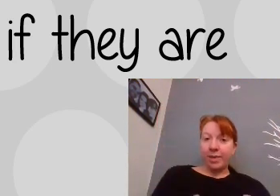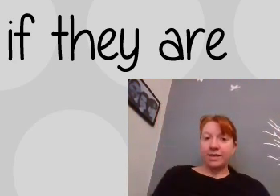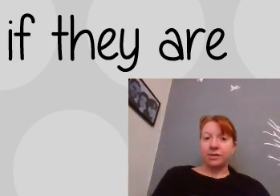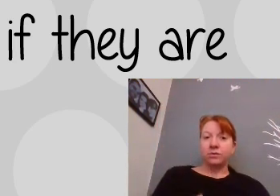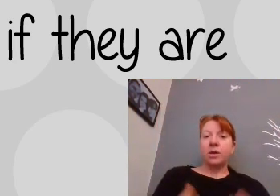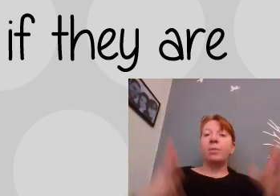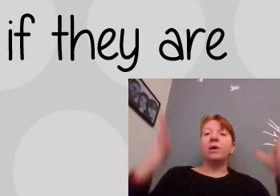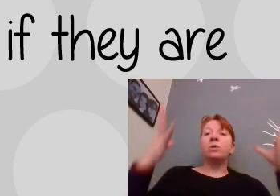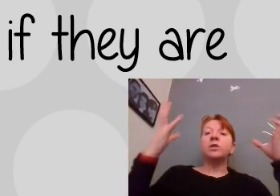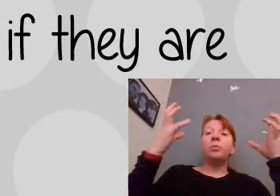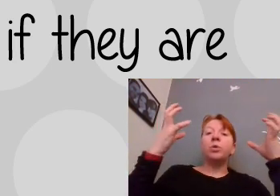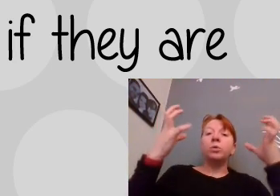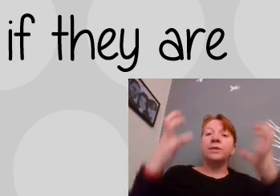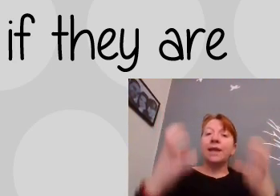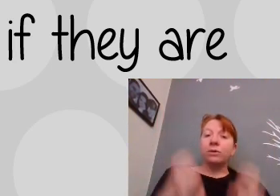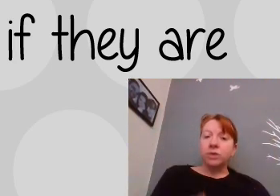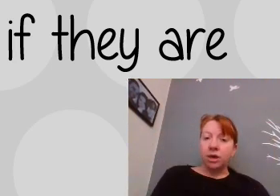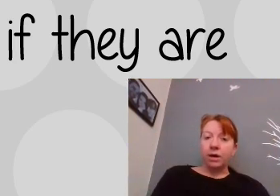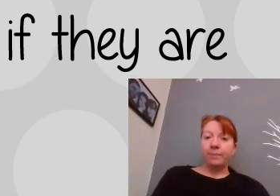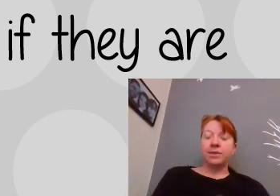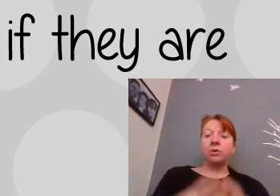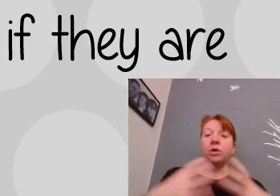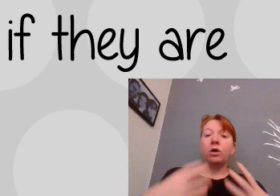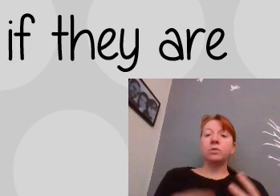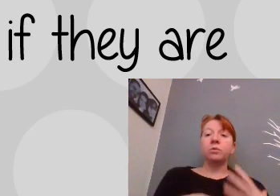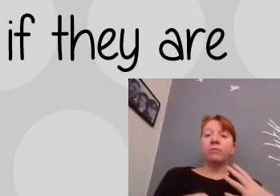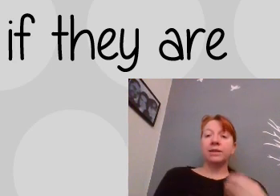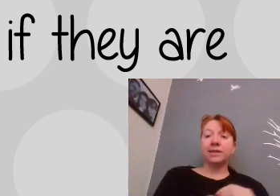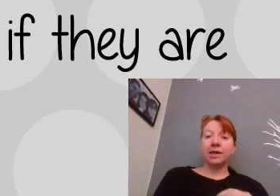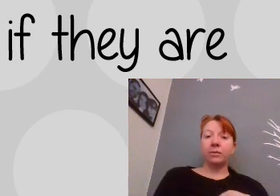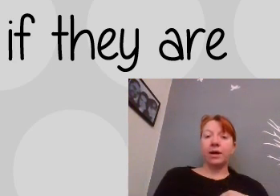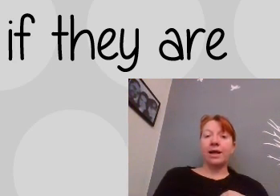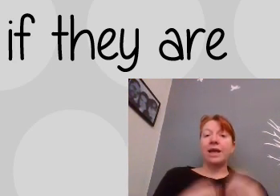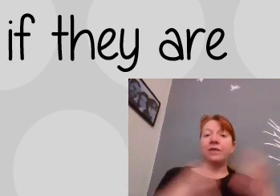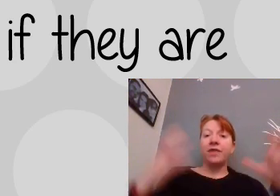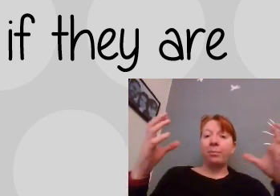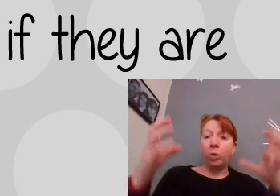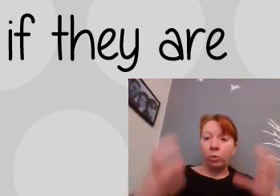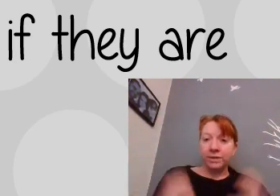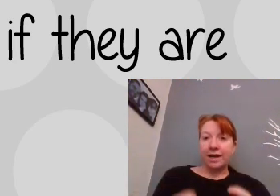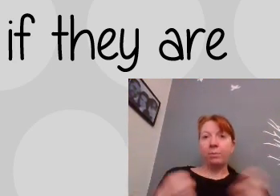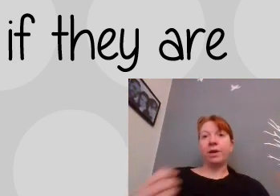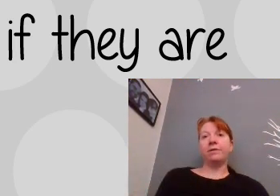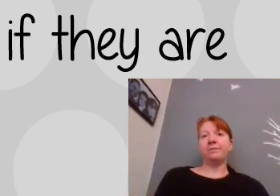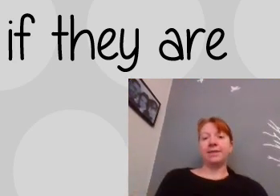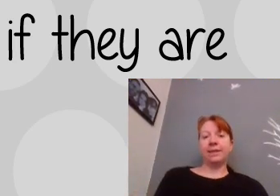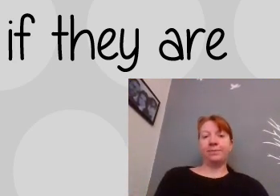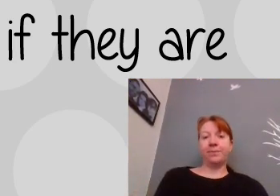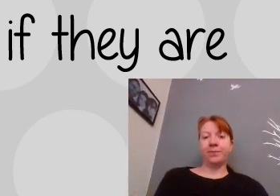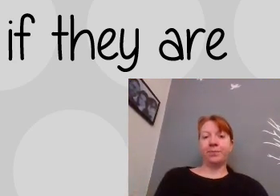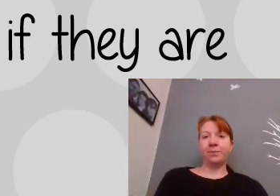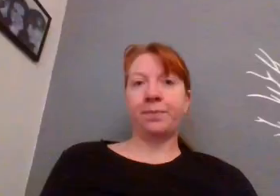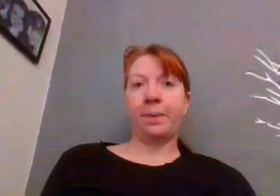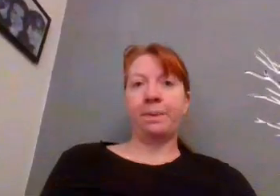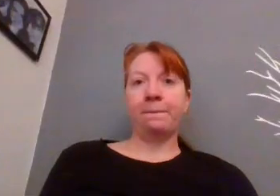things like the pencil, but it also pulls down time. So clocks will run slower if they're pulled down by